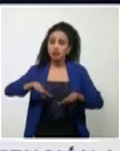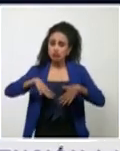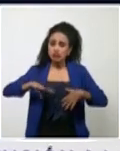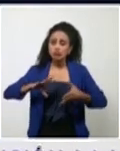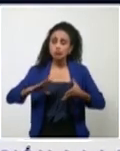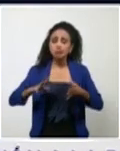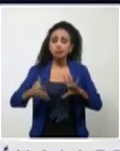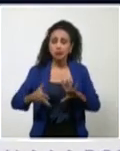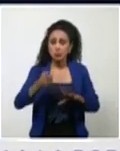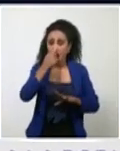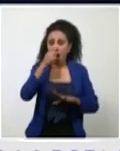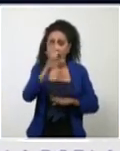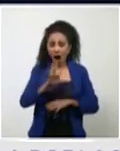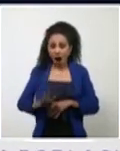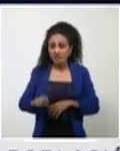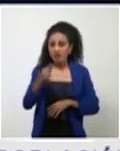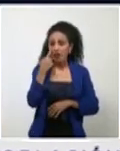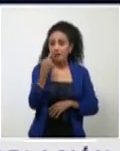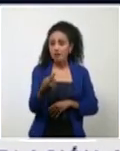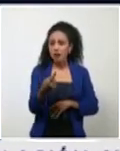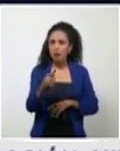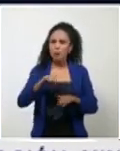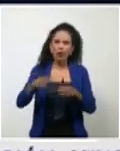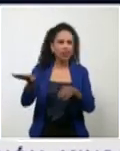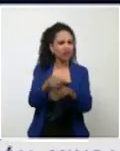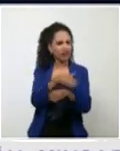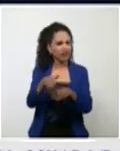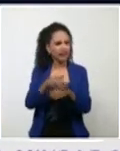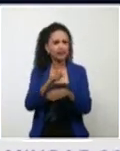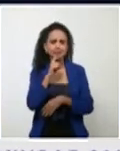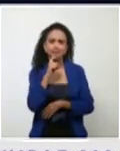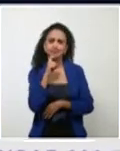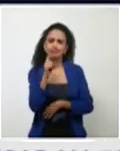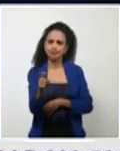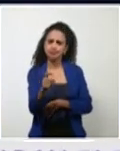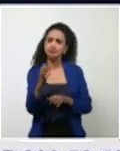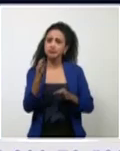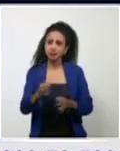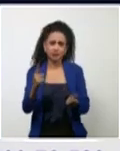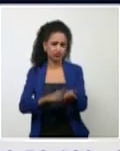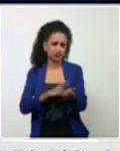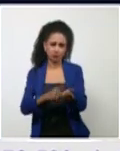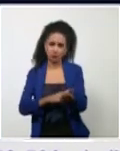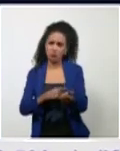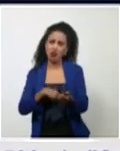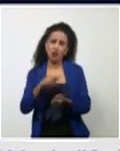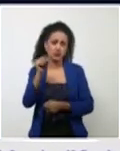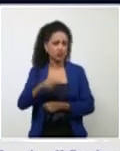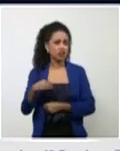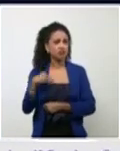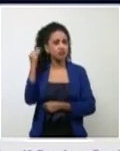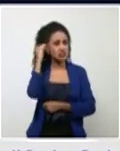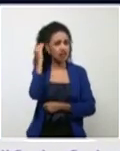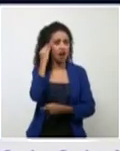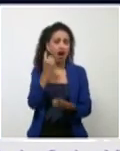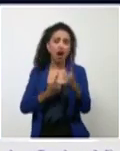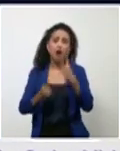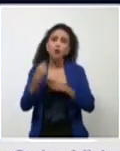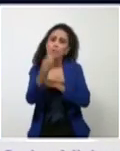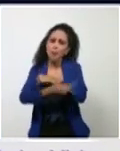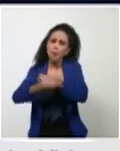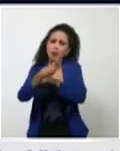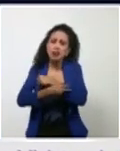African continent due to the difficulties there in some of these countries in terms of